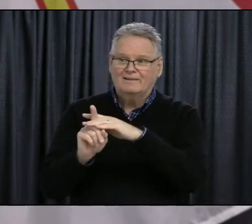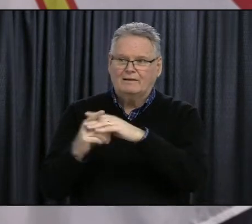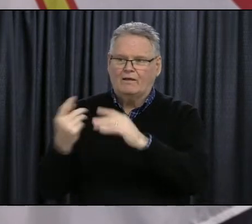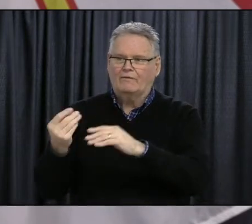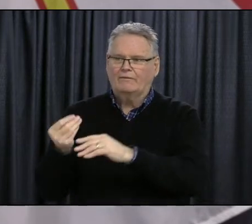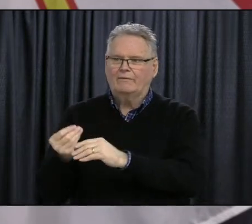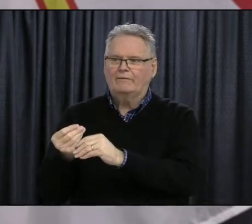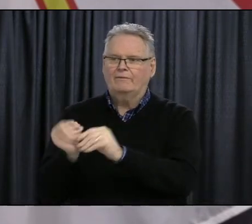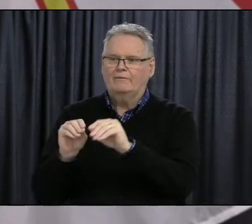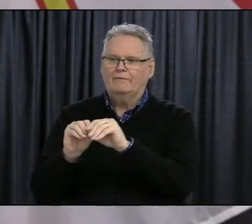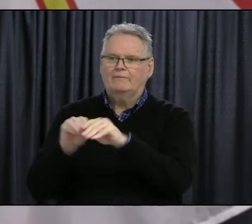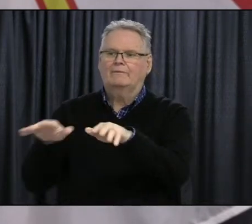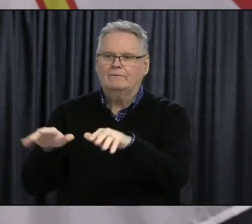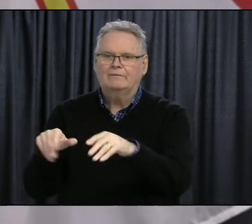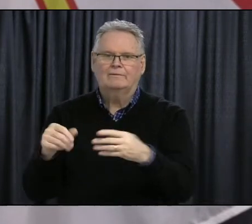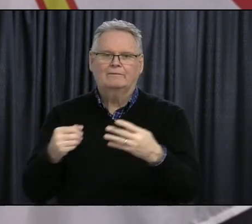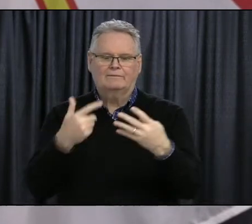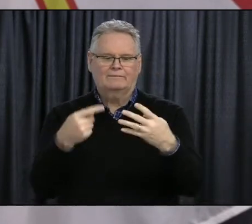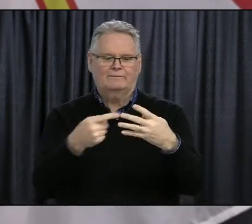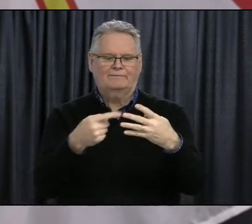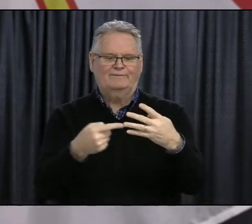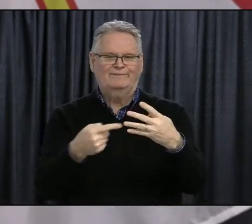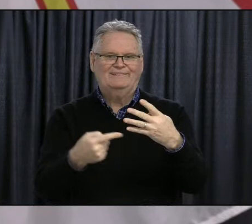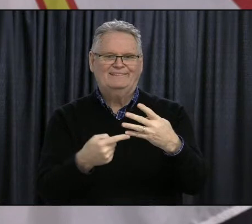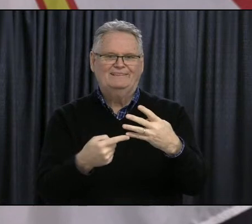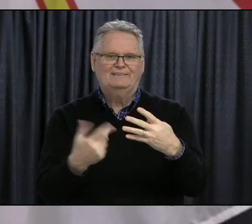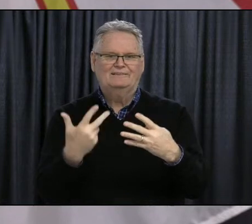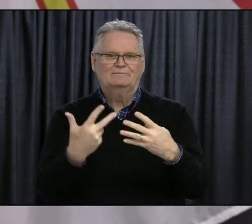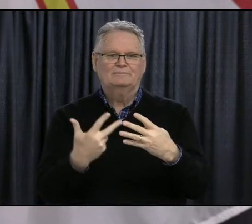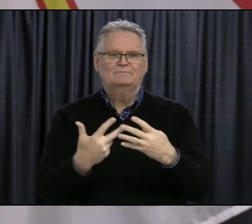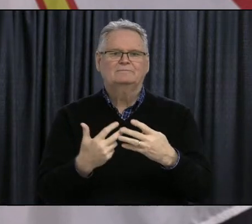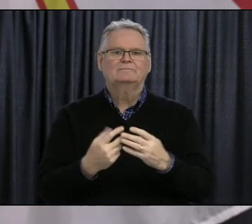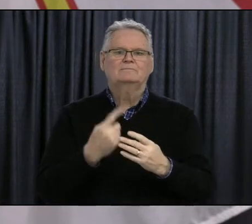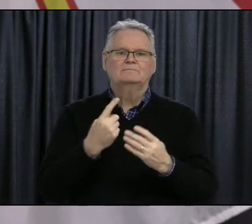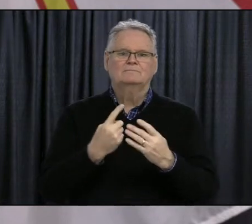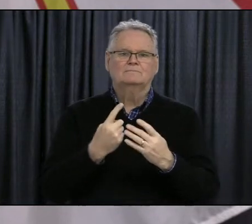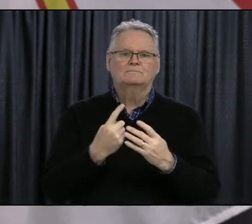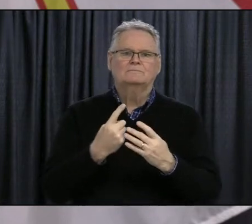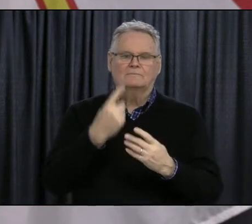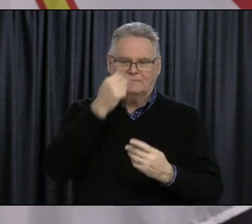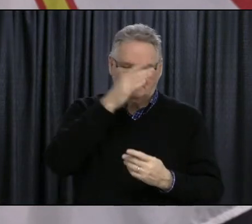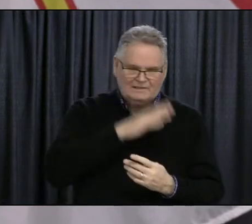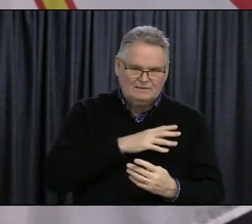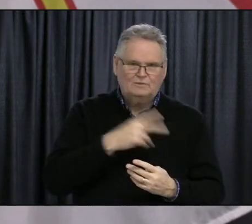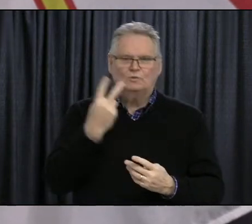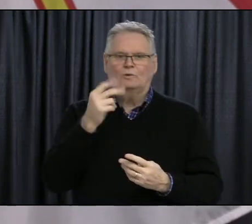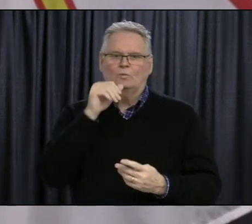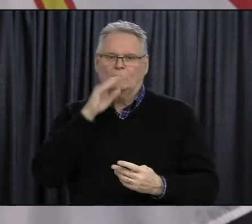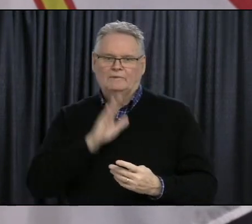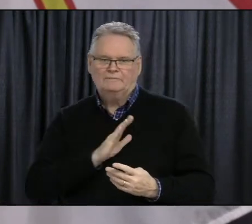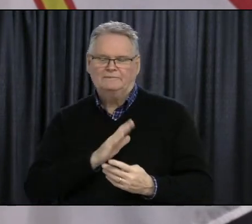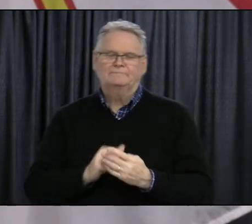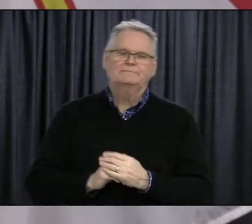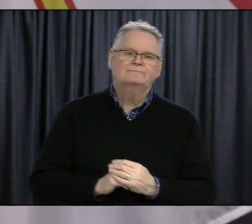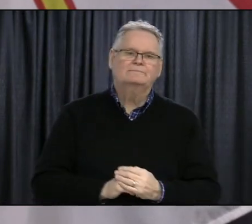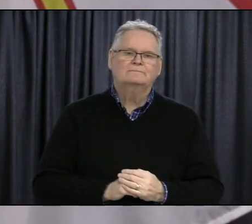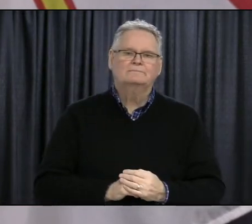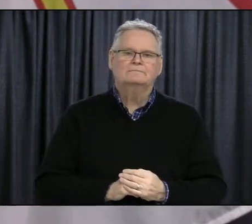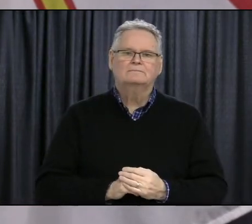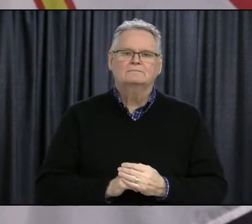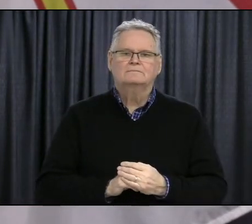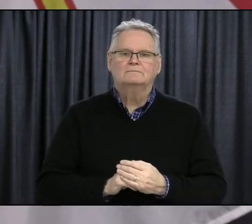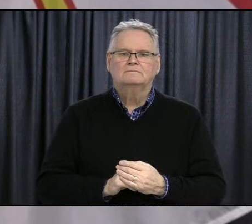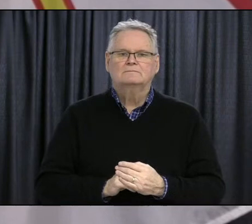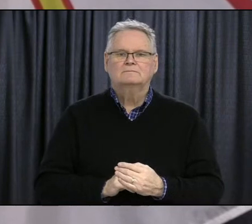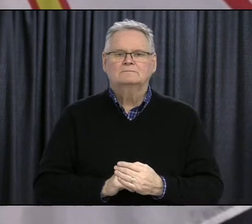20 and 39. This brings our total cases to 404, and 9 of